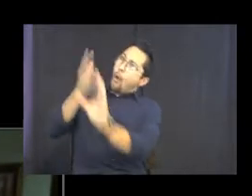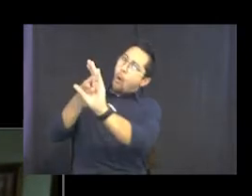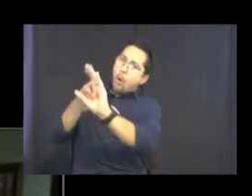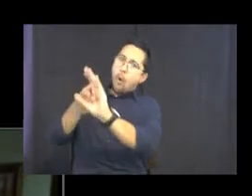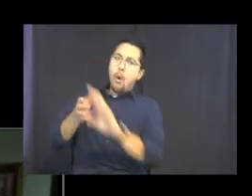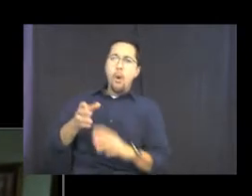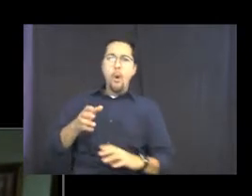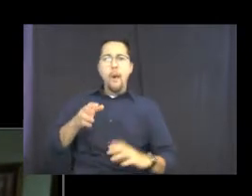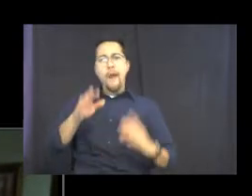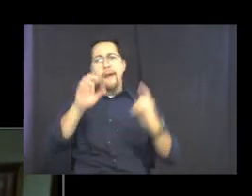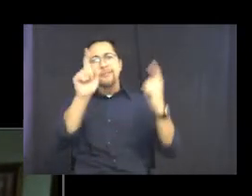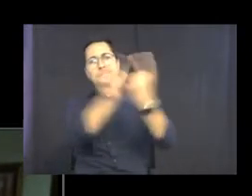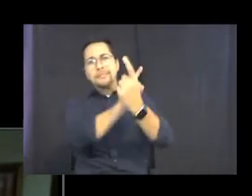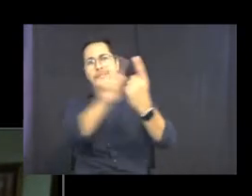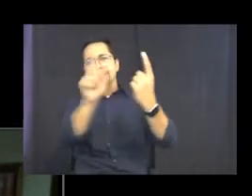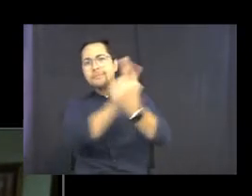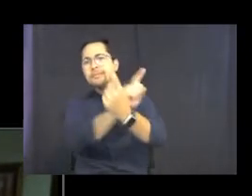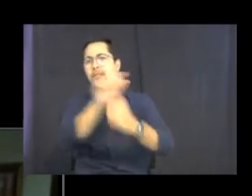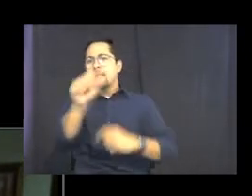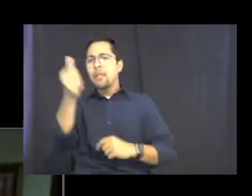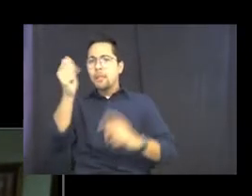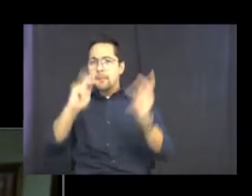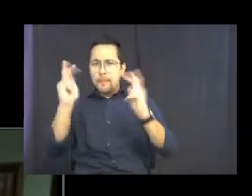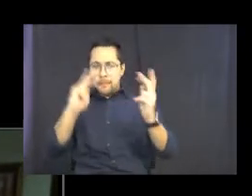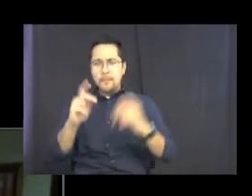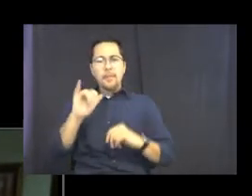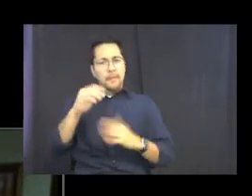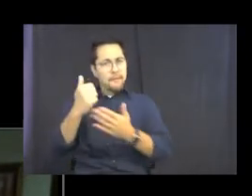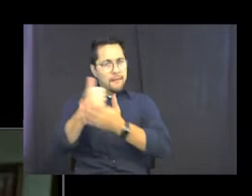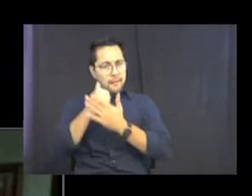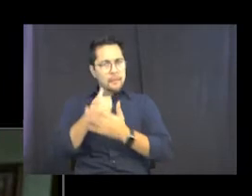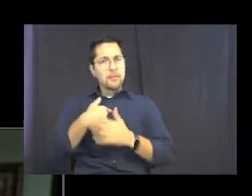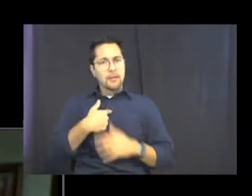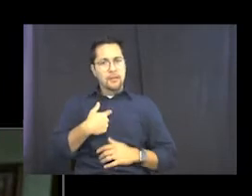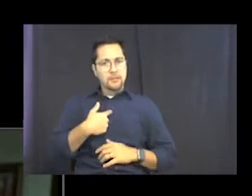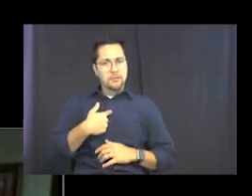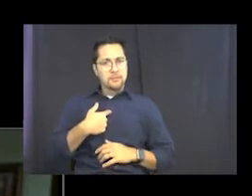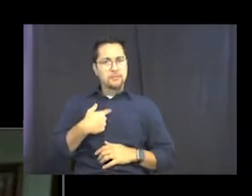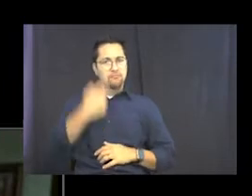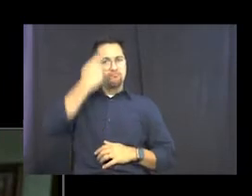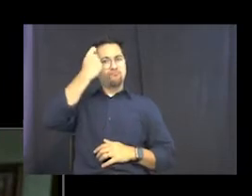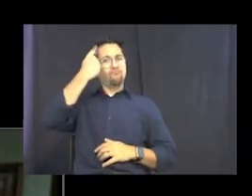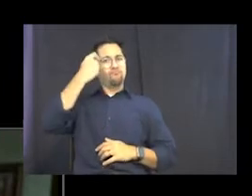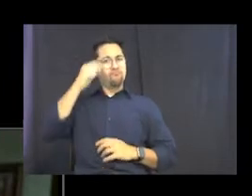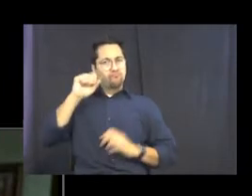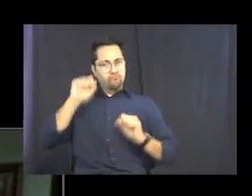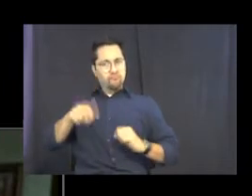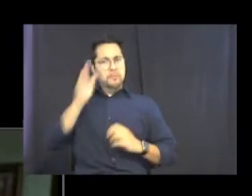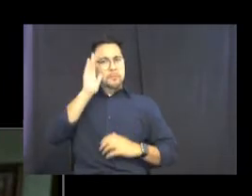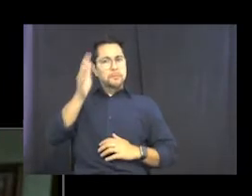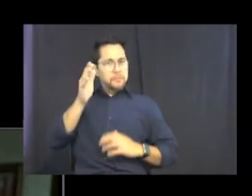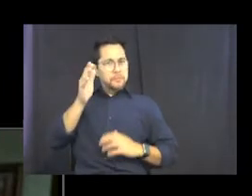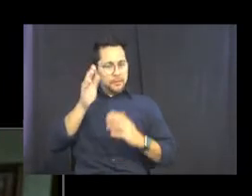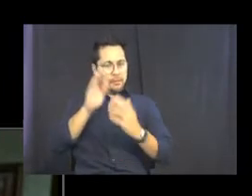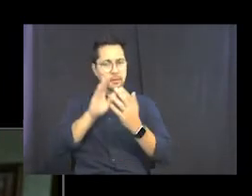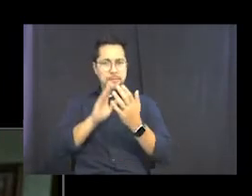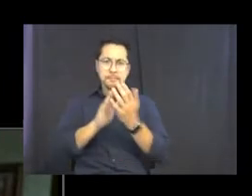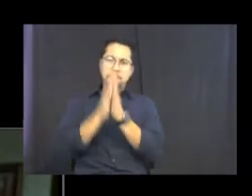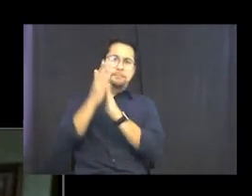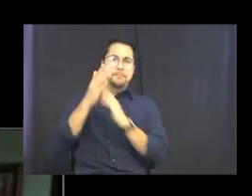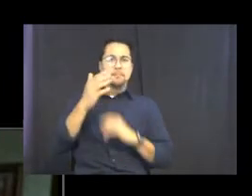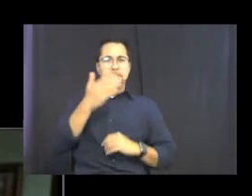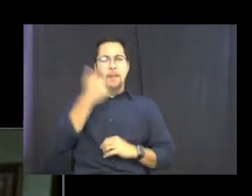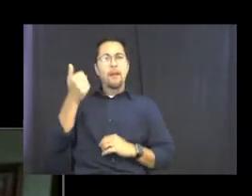each other will help us understand and to become better